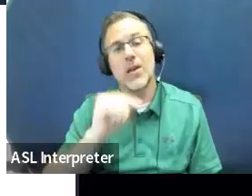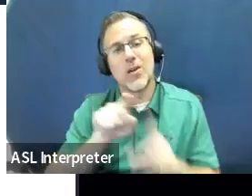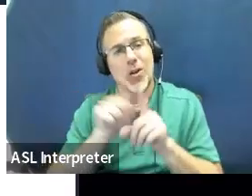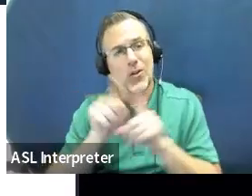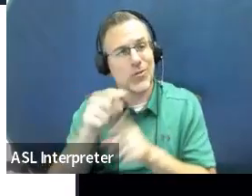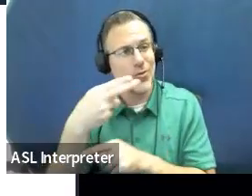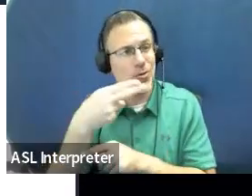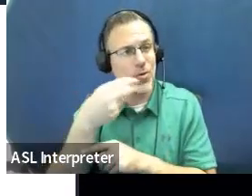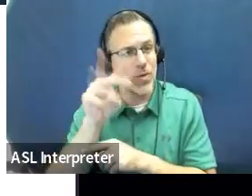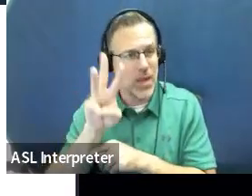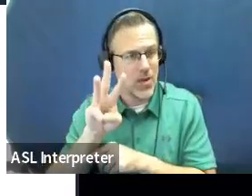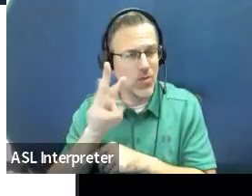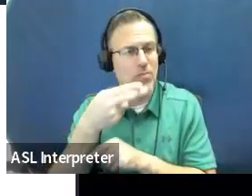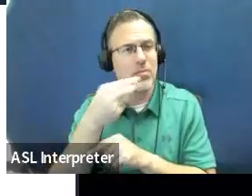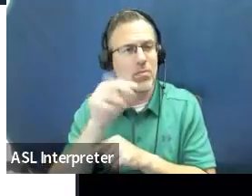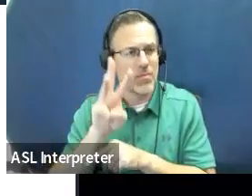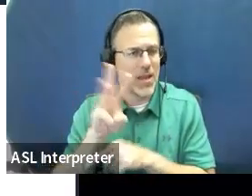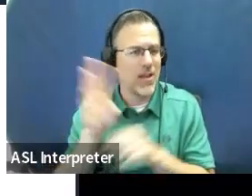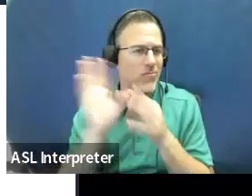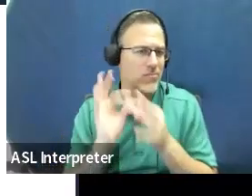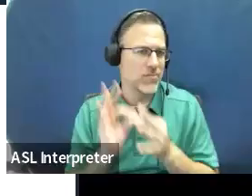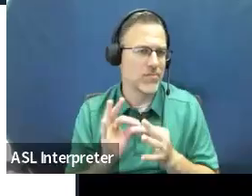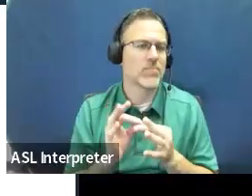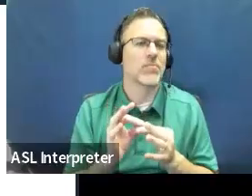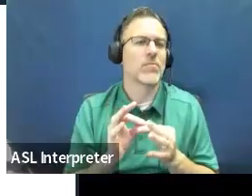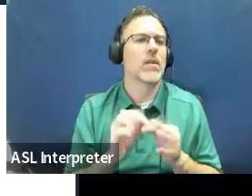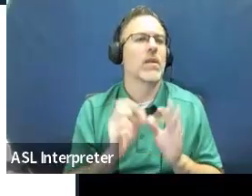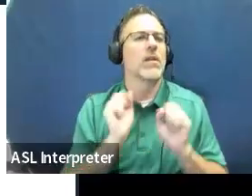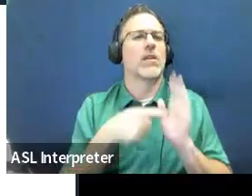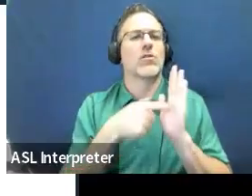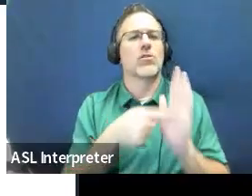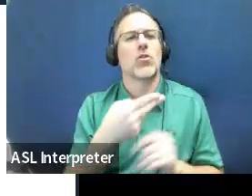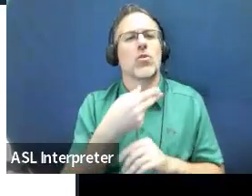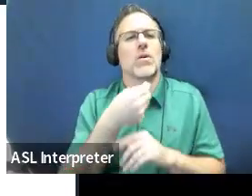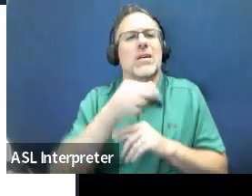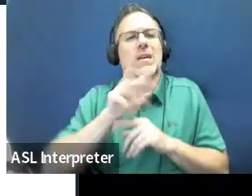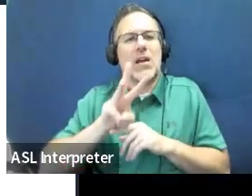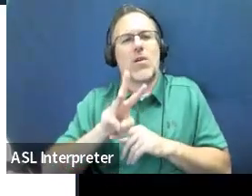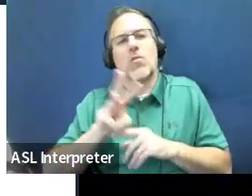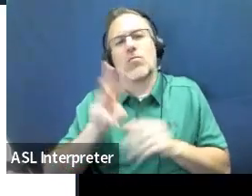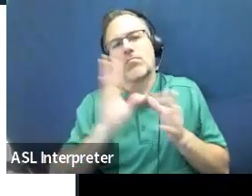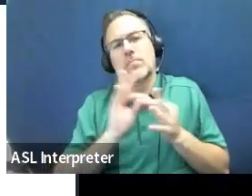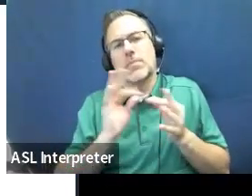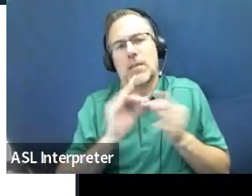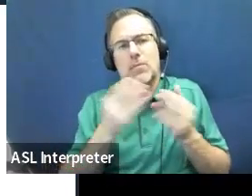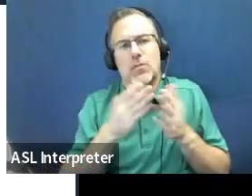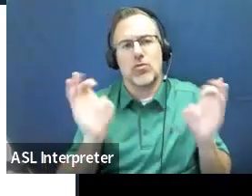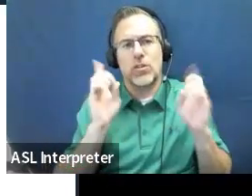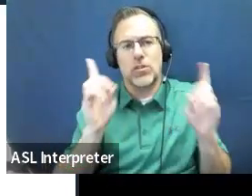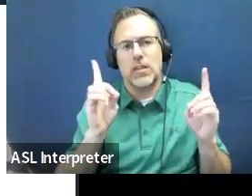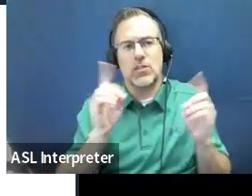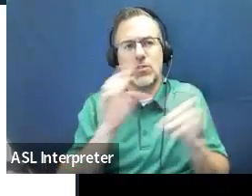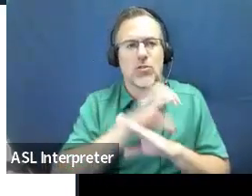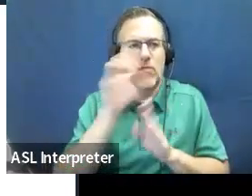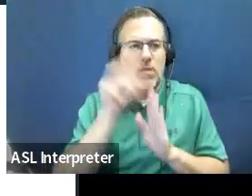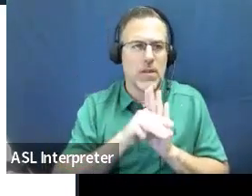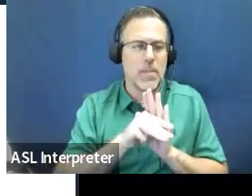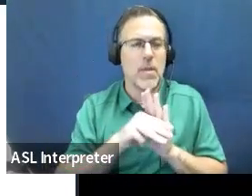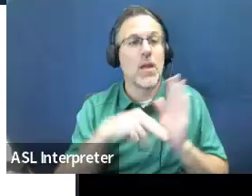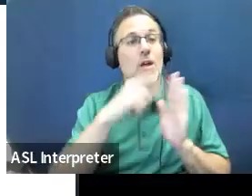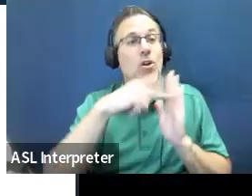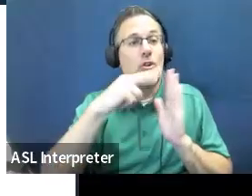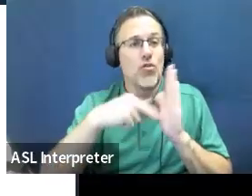that explains how these skill gaps are affecting them in the gen ed curriculum. And they're saying that these reading gaps